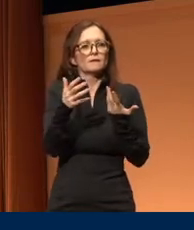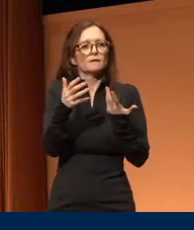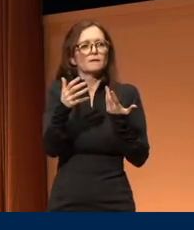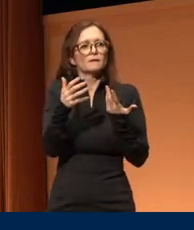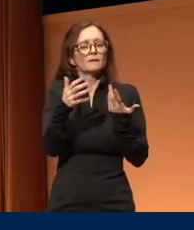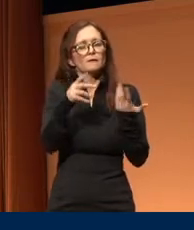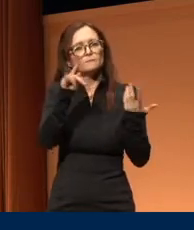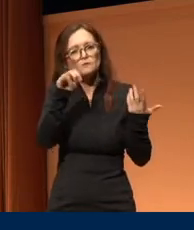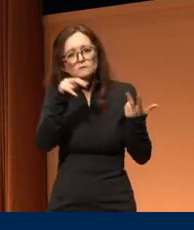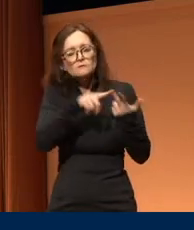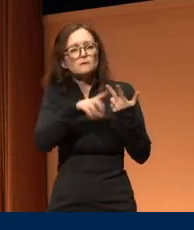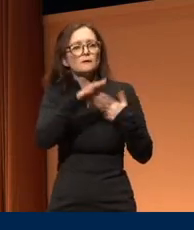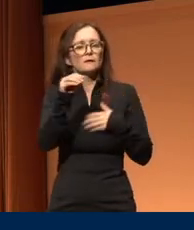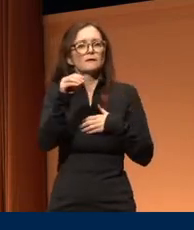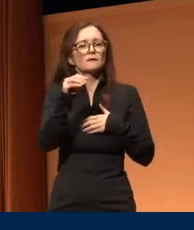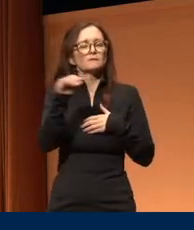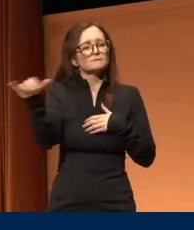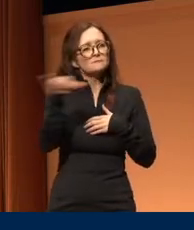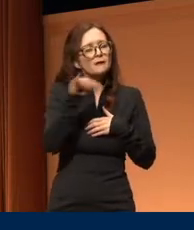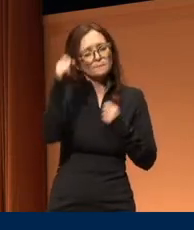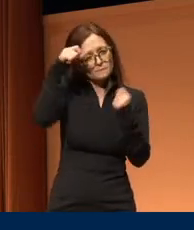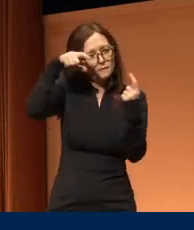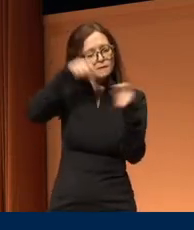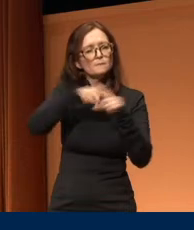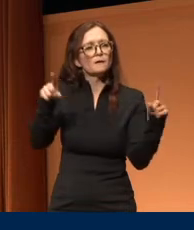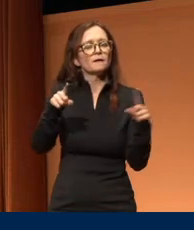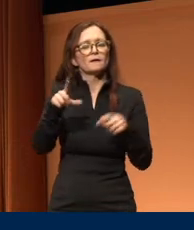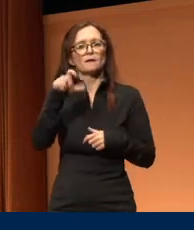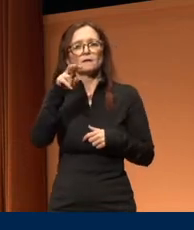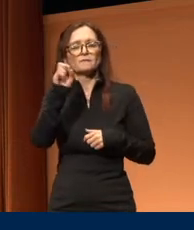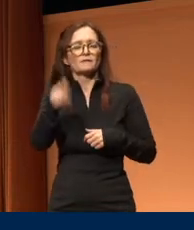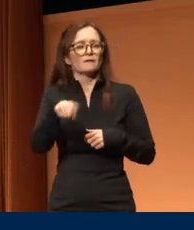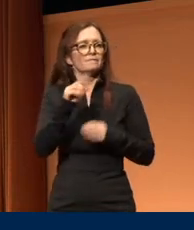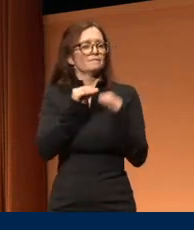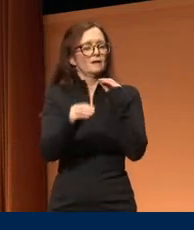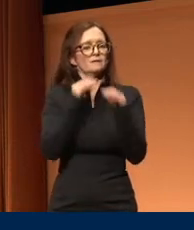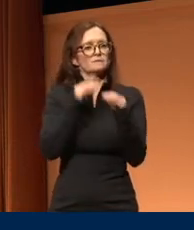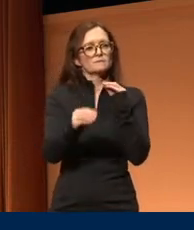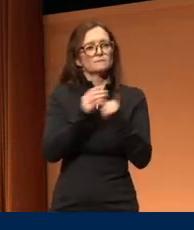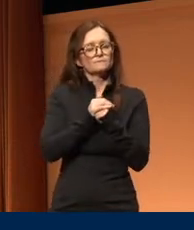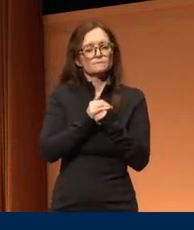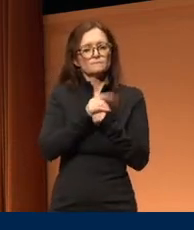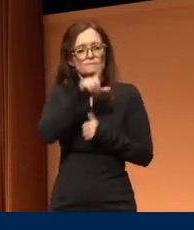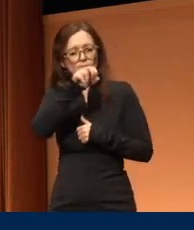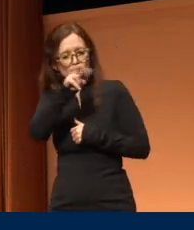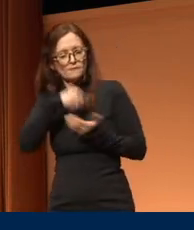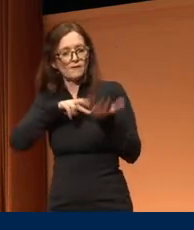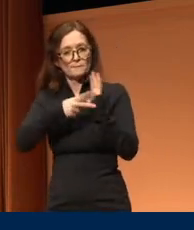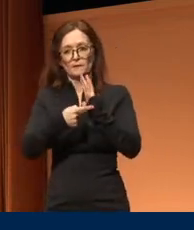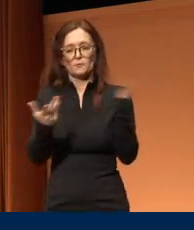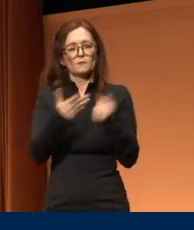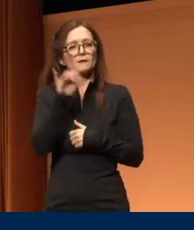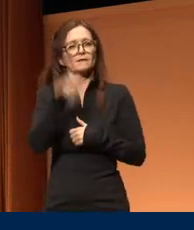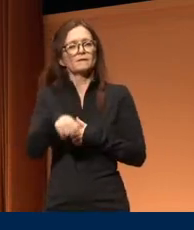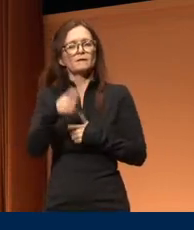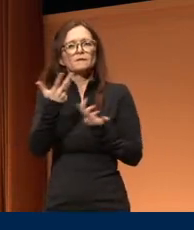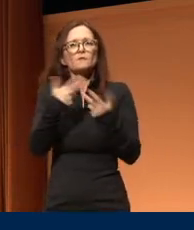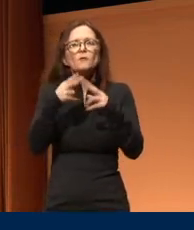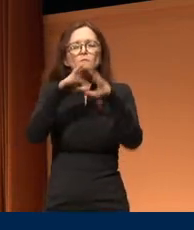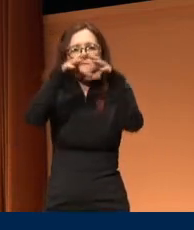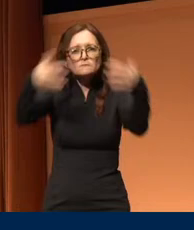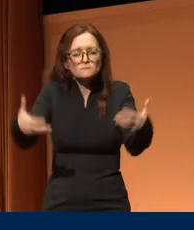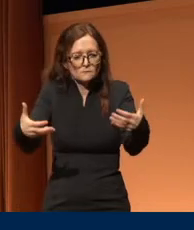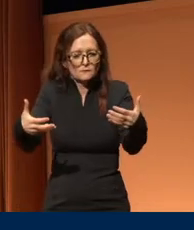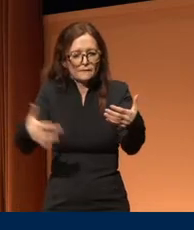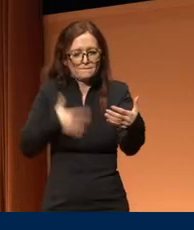crimson red to light pink. I call it love because that's what it was. And by love, I mean the umbrella concept of an